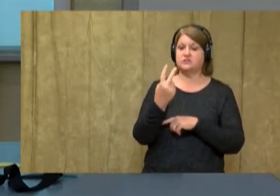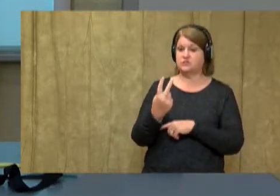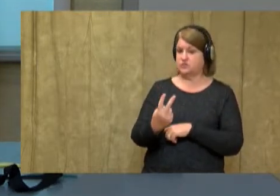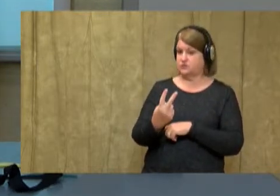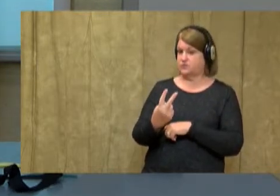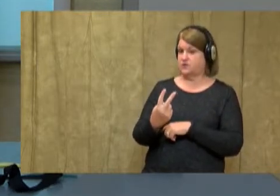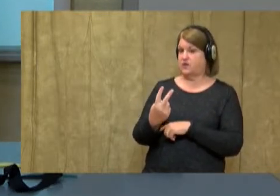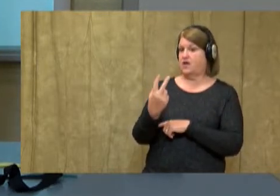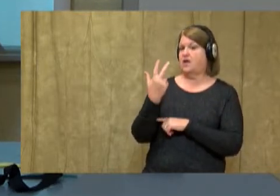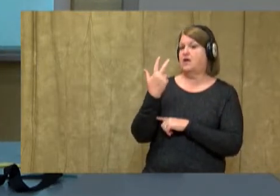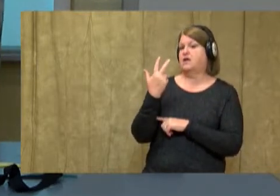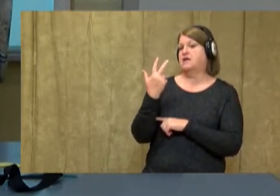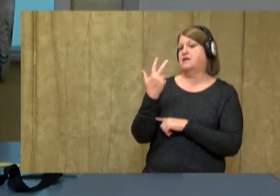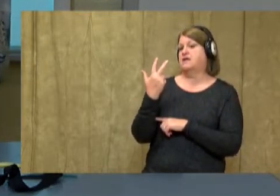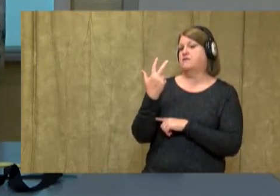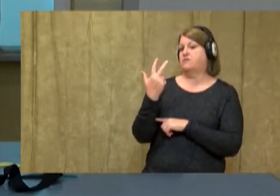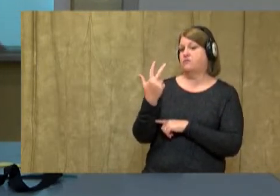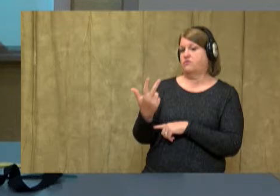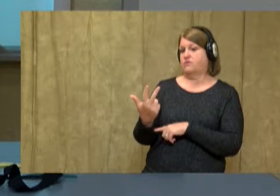2,